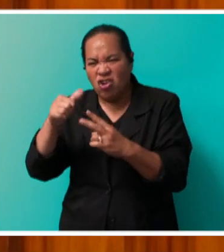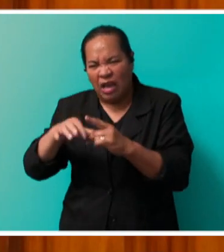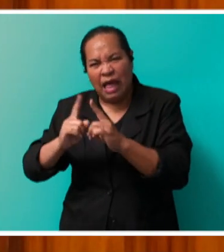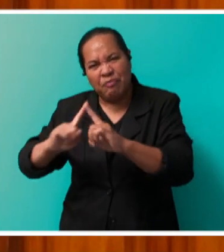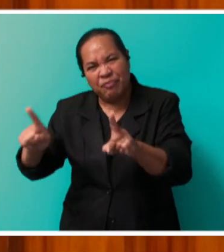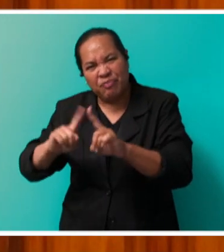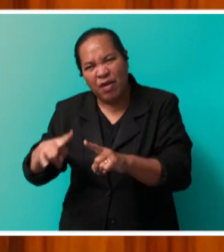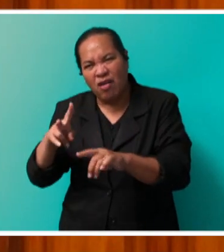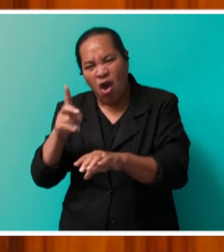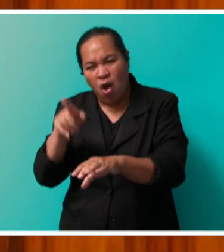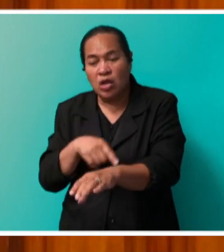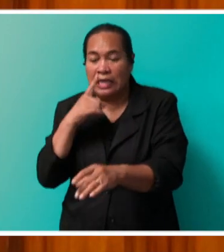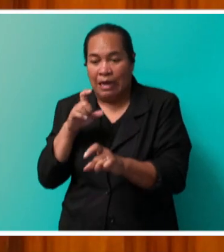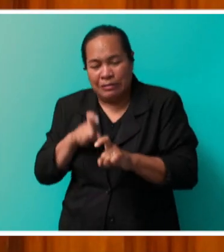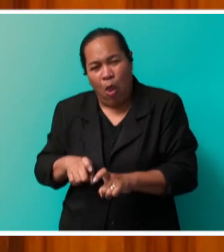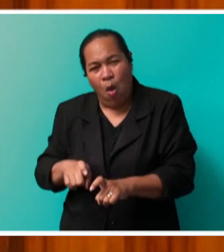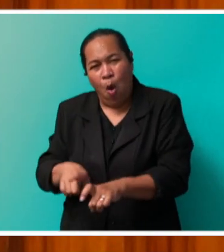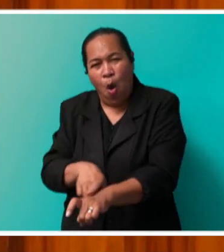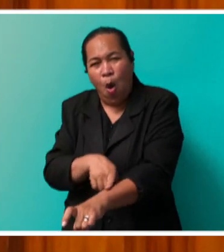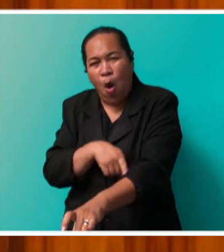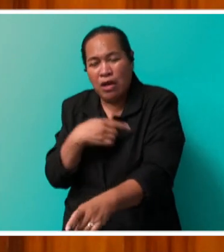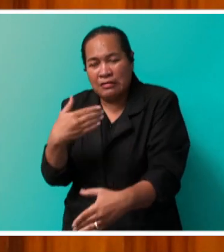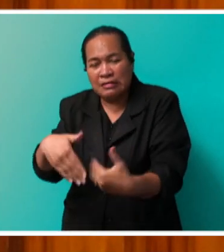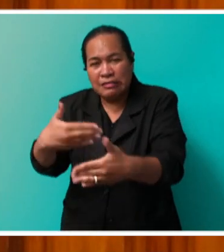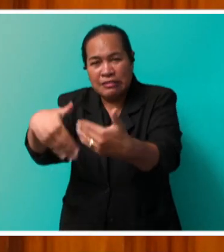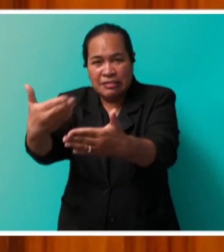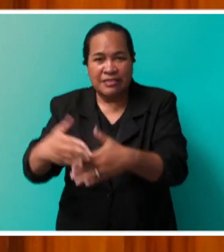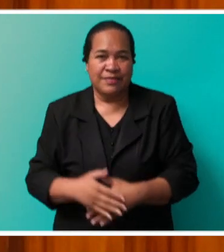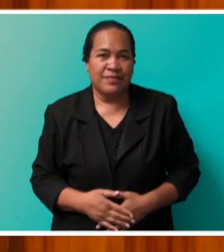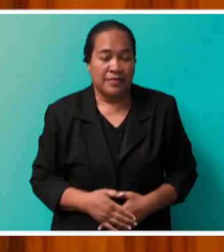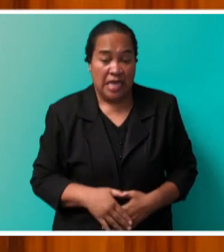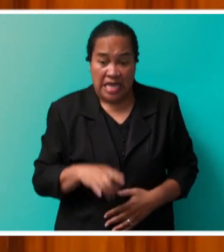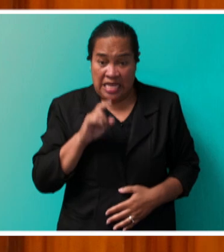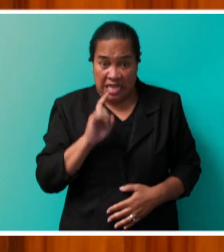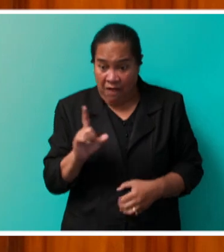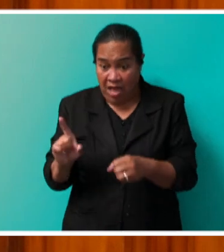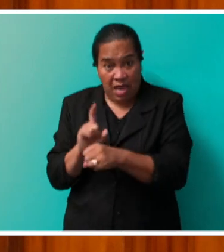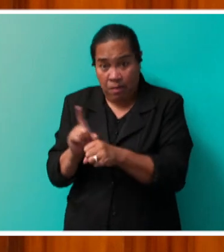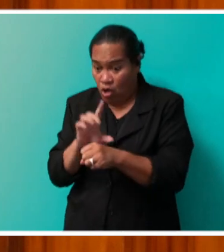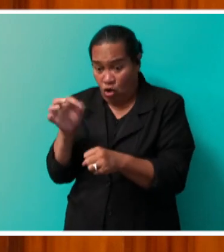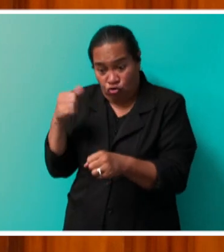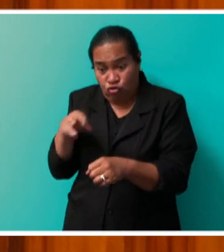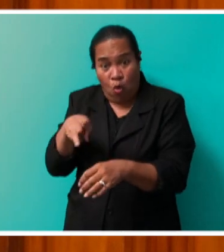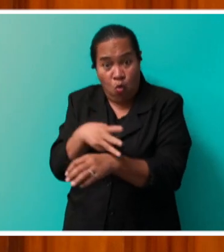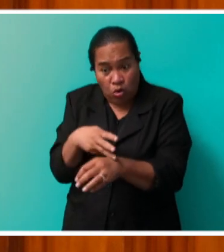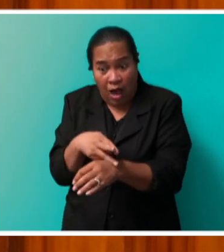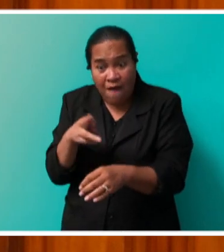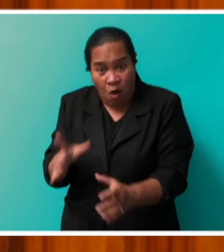making it more durable and be able to last longer in service. Without treatment, Honorable Speaker, and without using proper